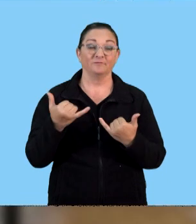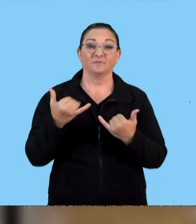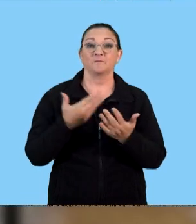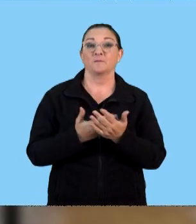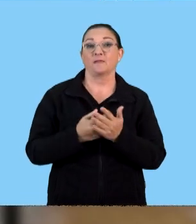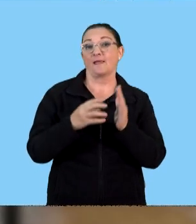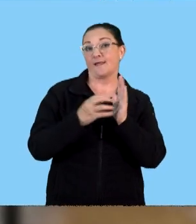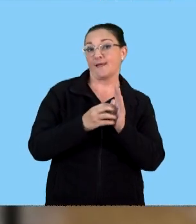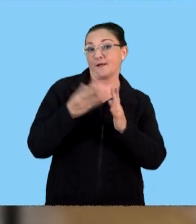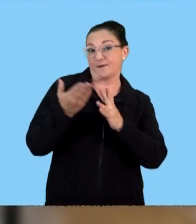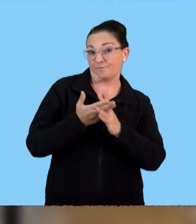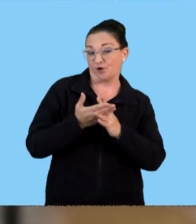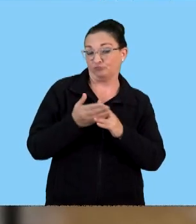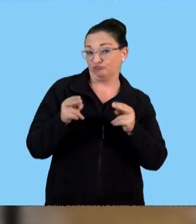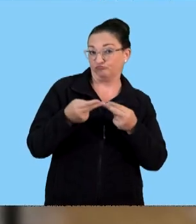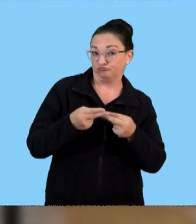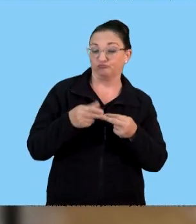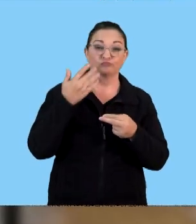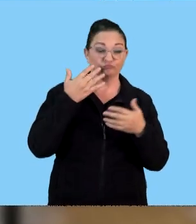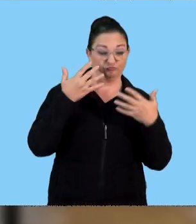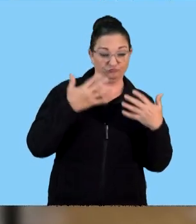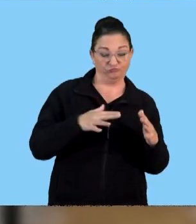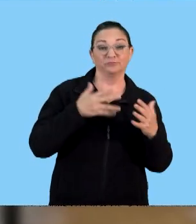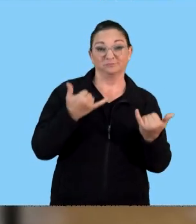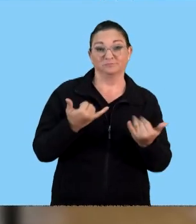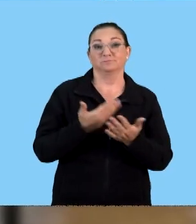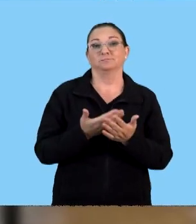that? All right. Let us quickly take a short advert